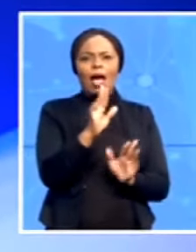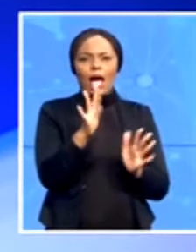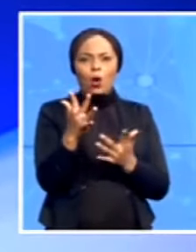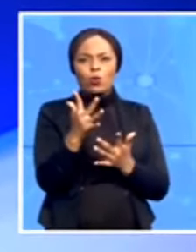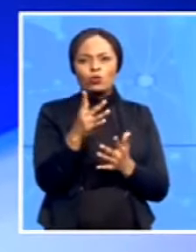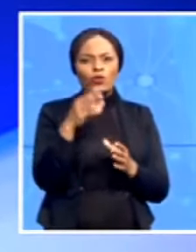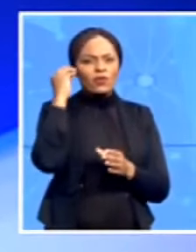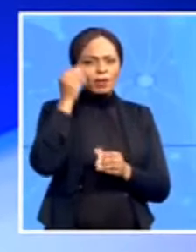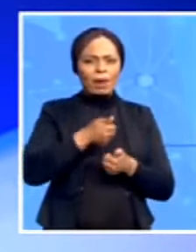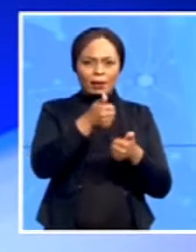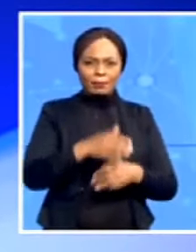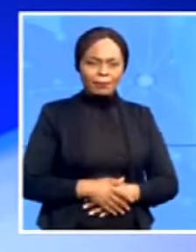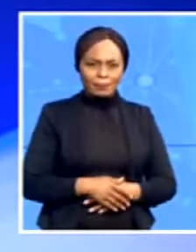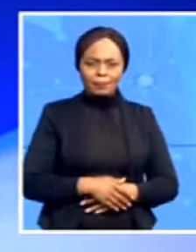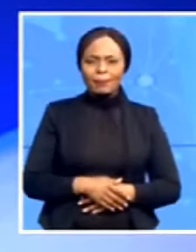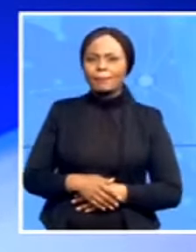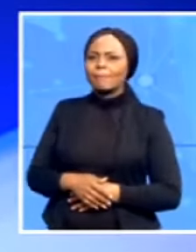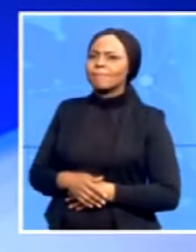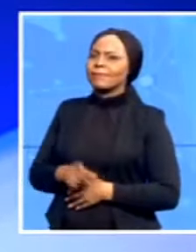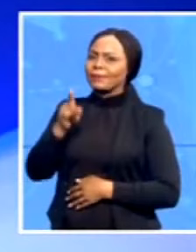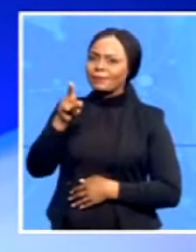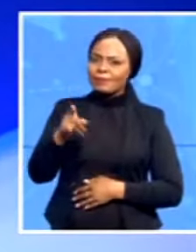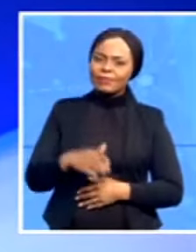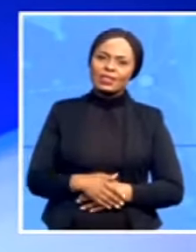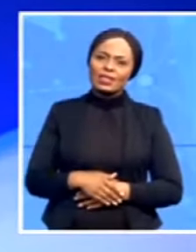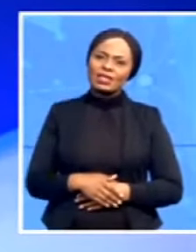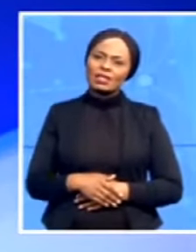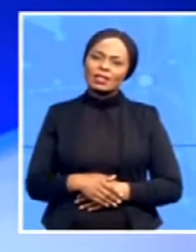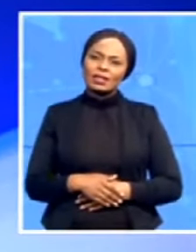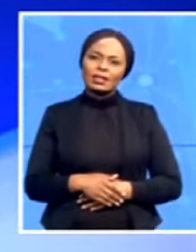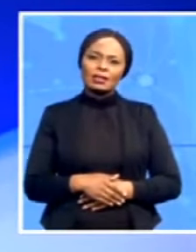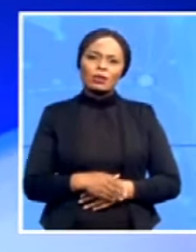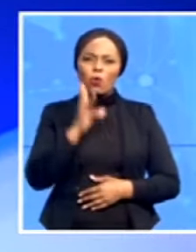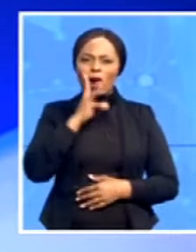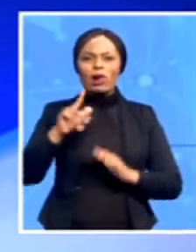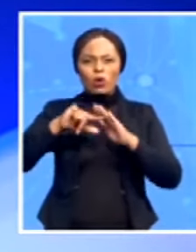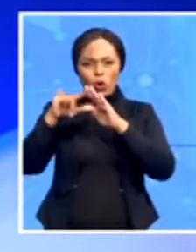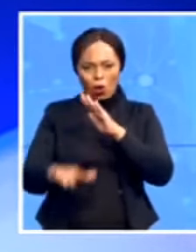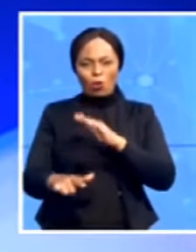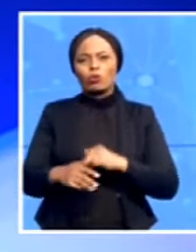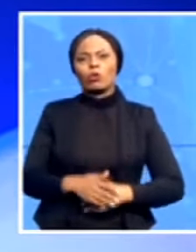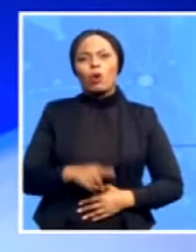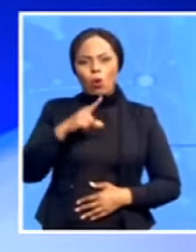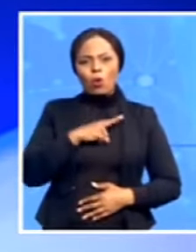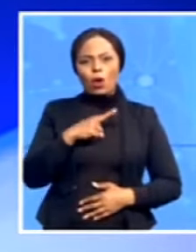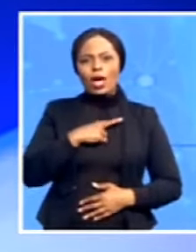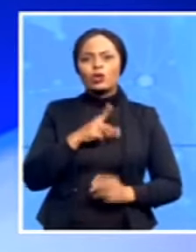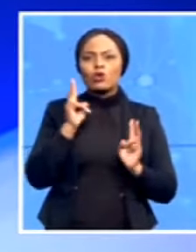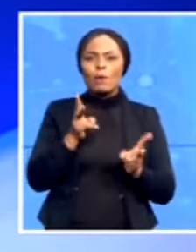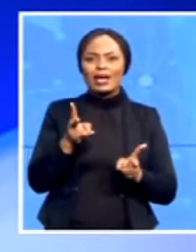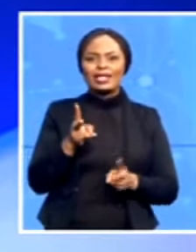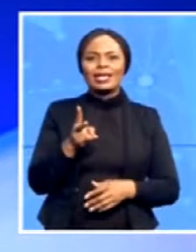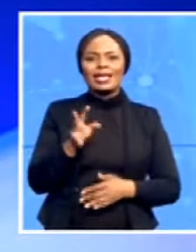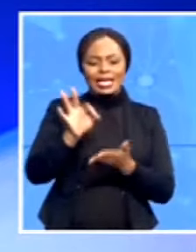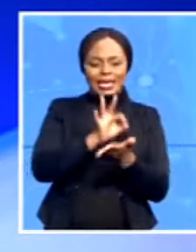And the reason why it is likely to be slightly lower, it is because normally the election day is on a Wednesday. Now, once you put the